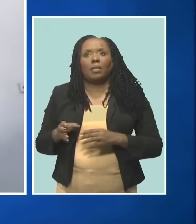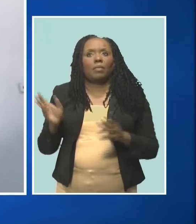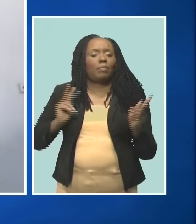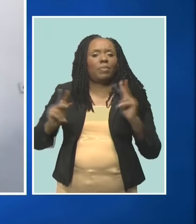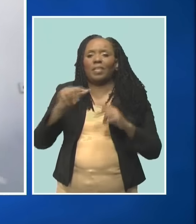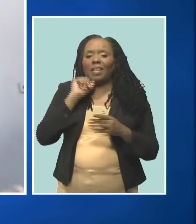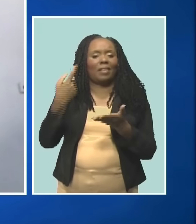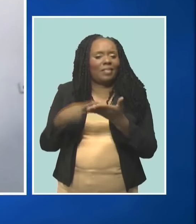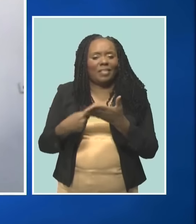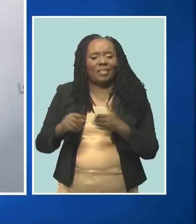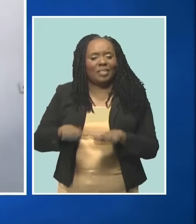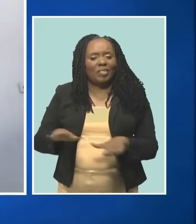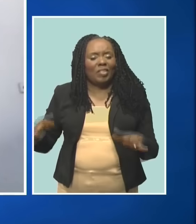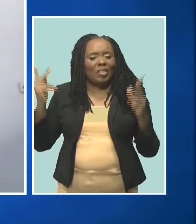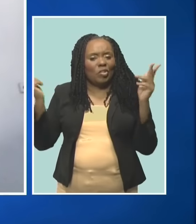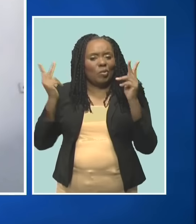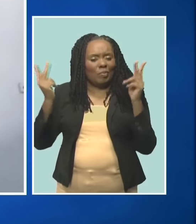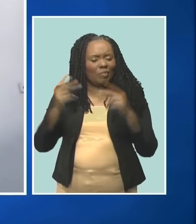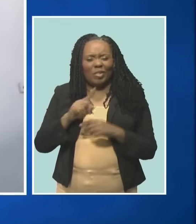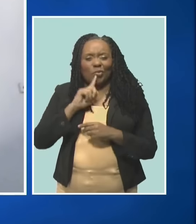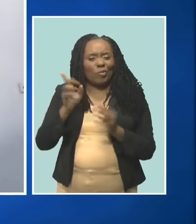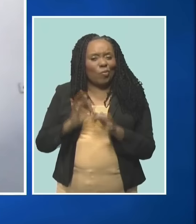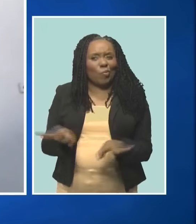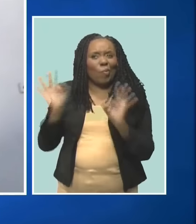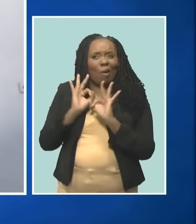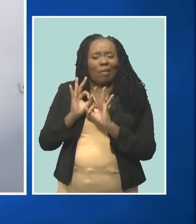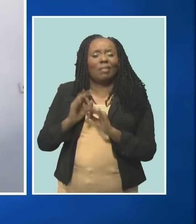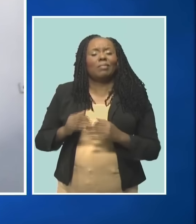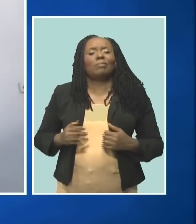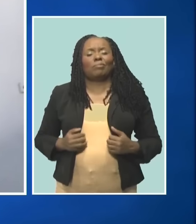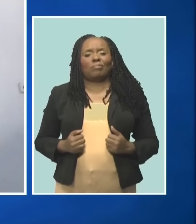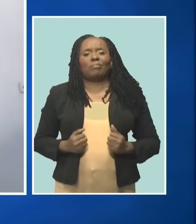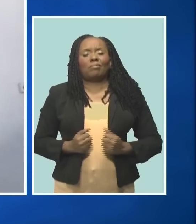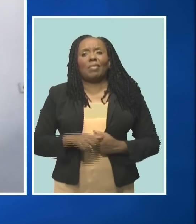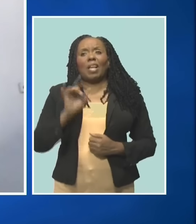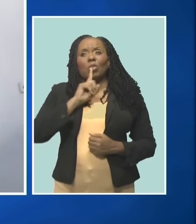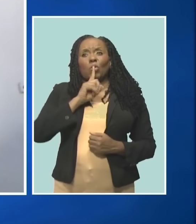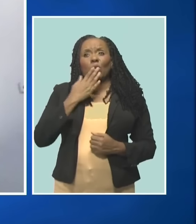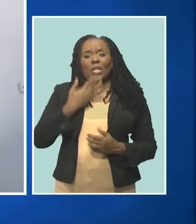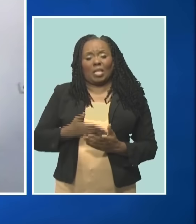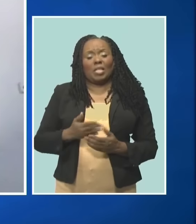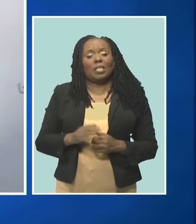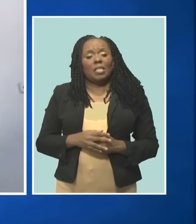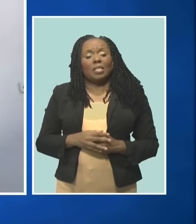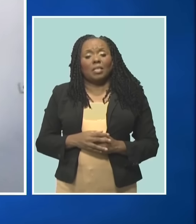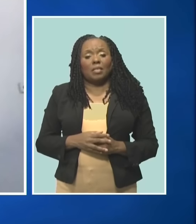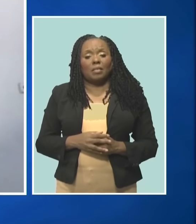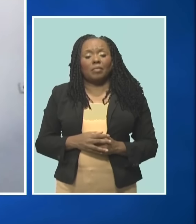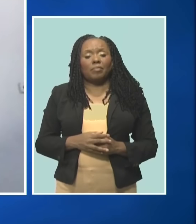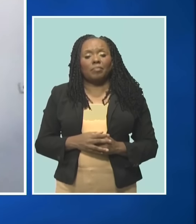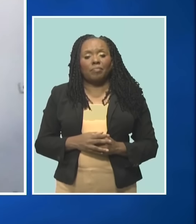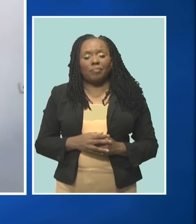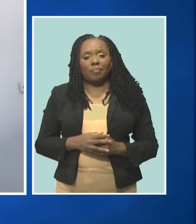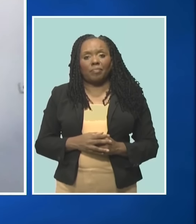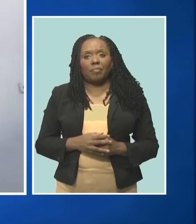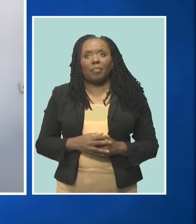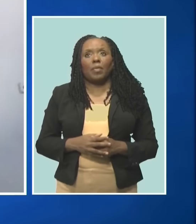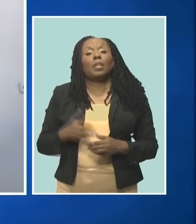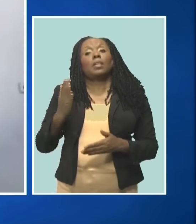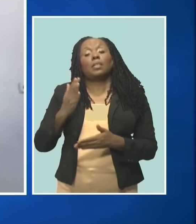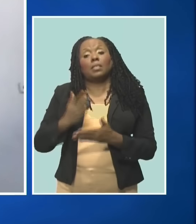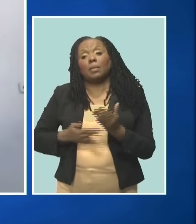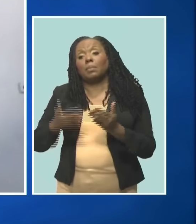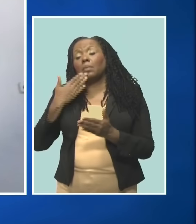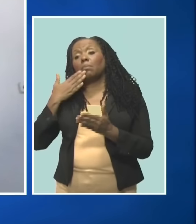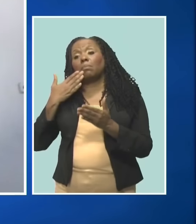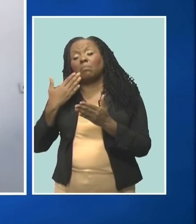junior cadumate. That's an important part of the festival as well. That was well executed, yeah? So as you said, Pearson, some highs and